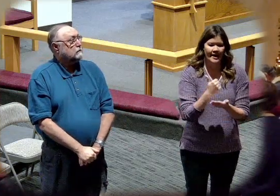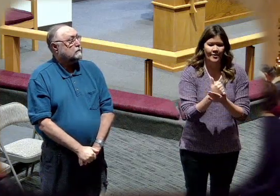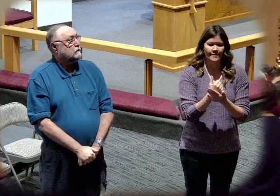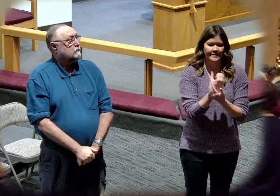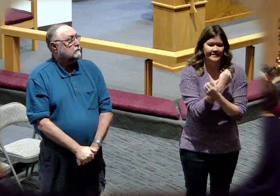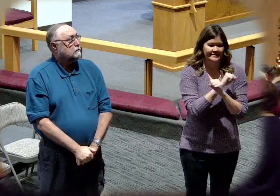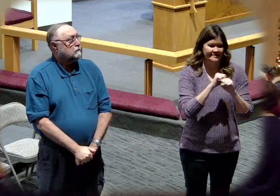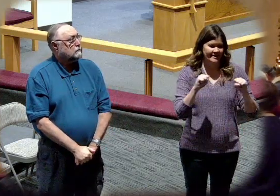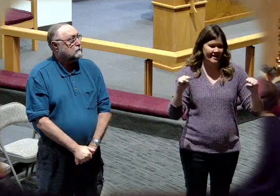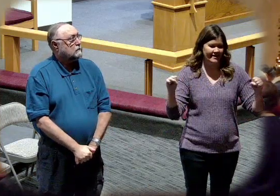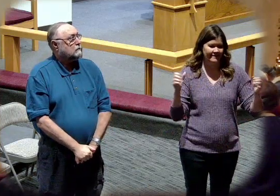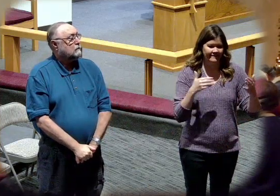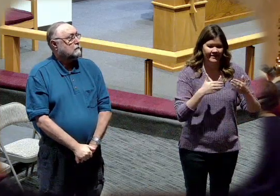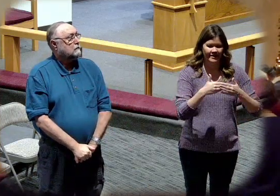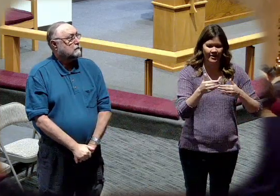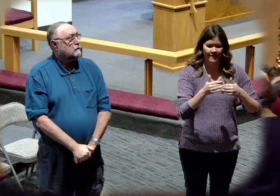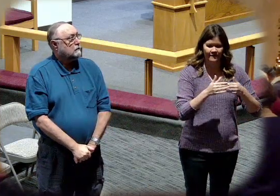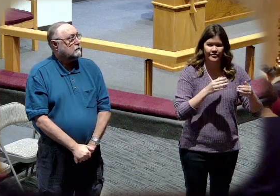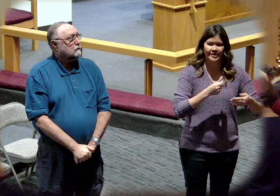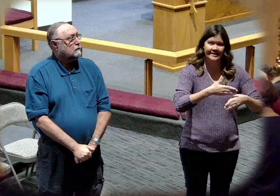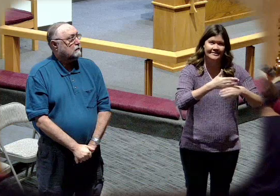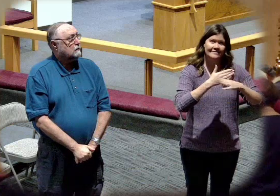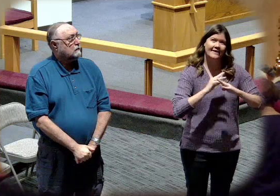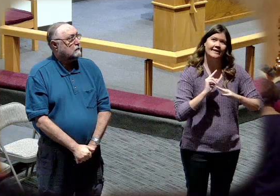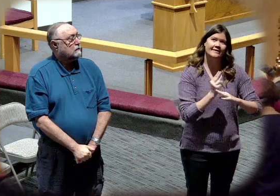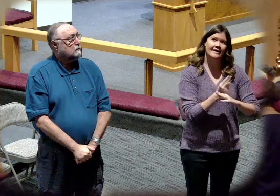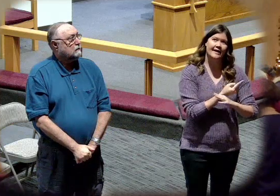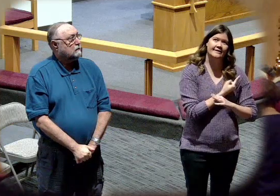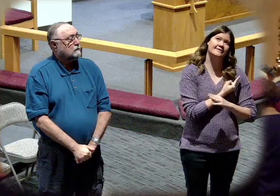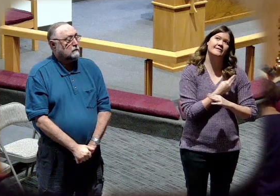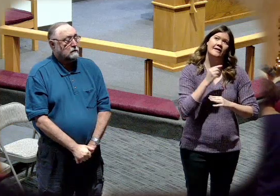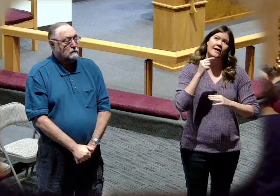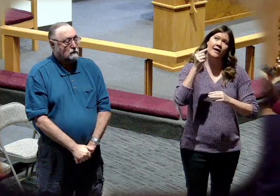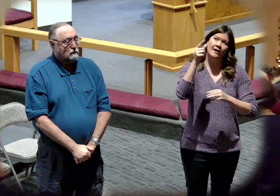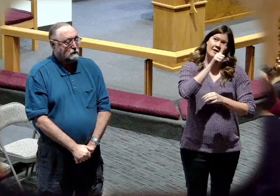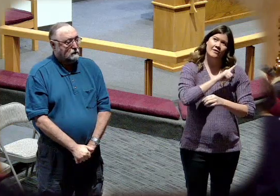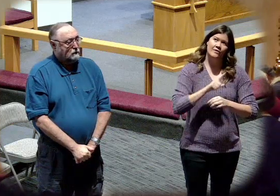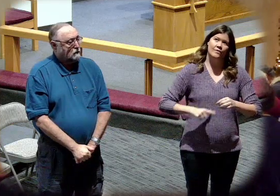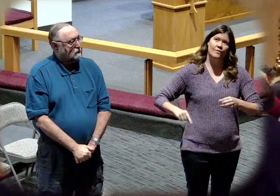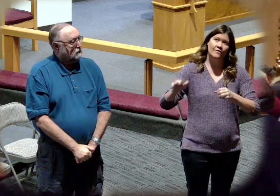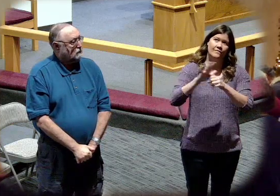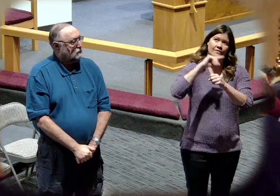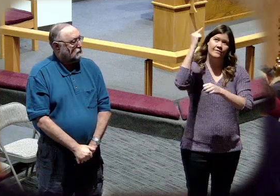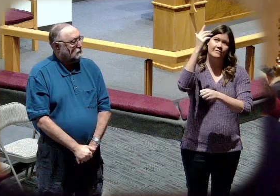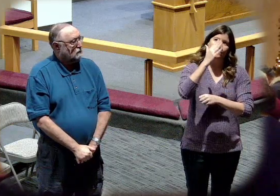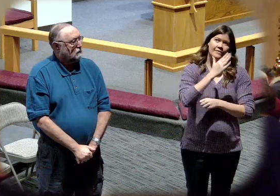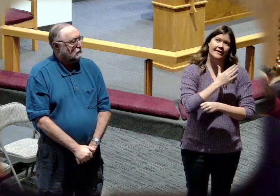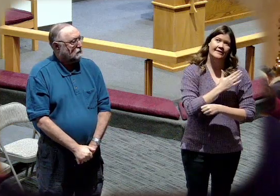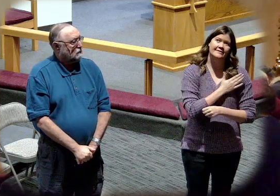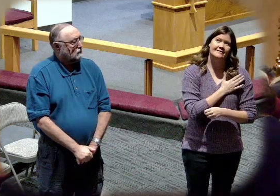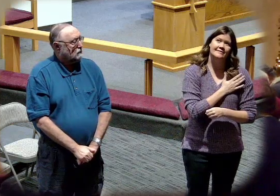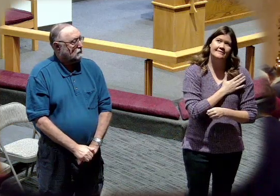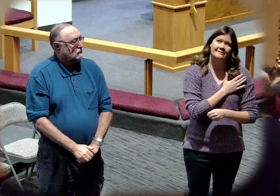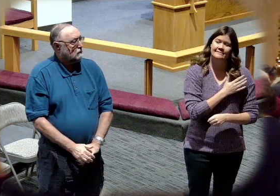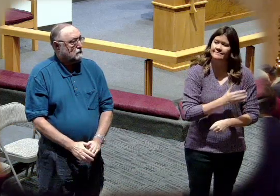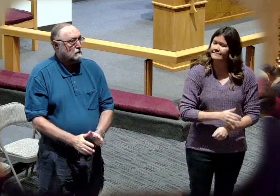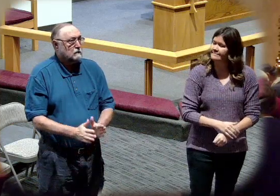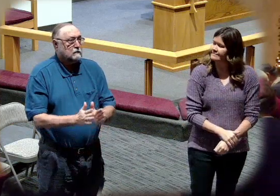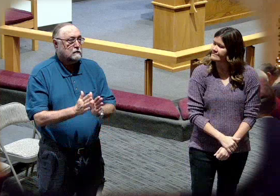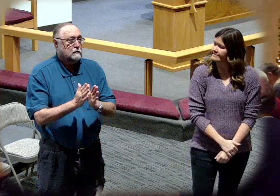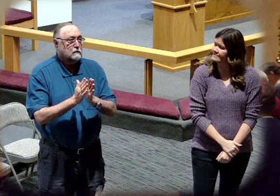Help, save, comfort, and defend us, gracious Lord.